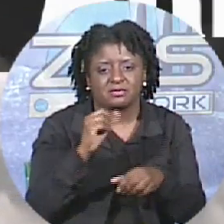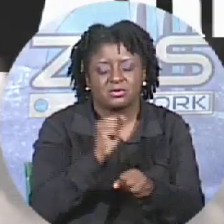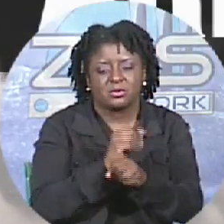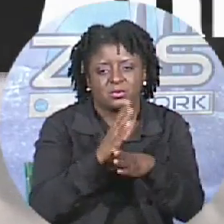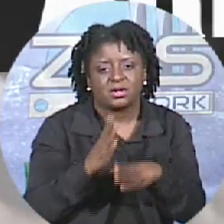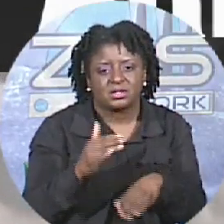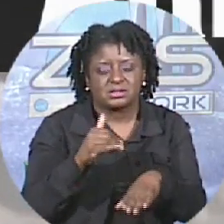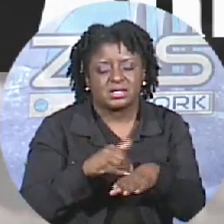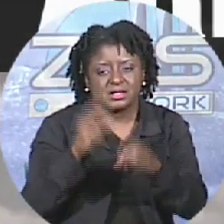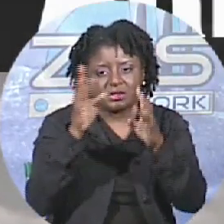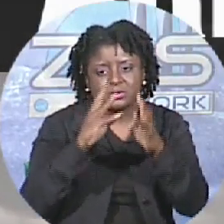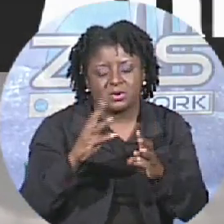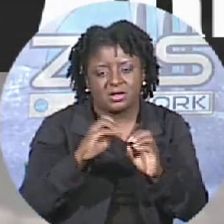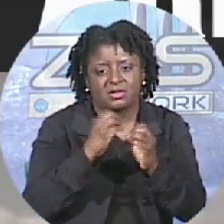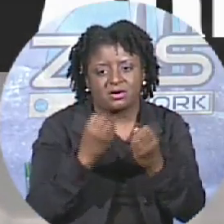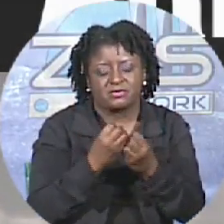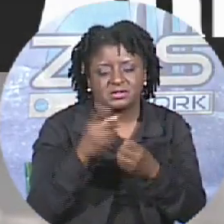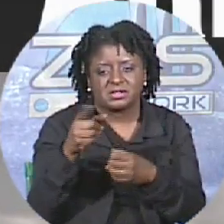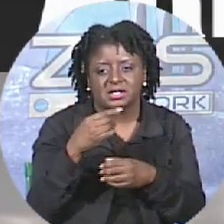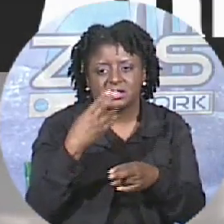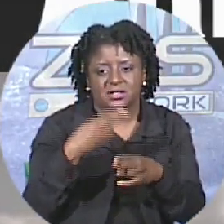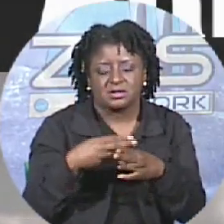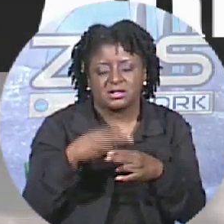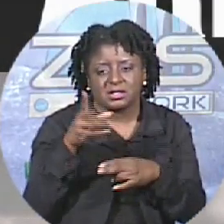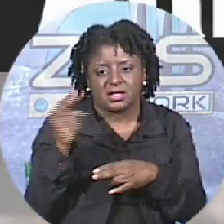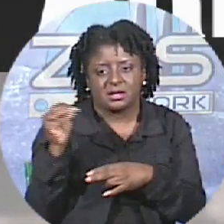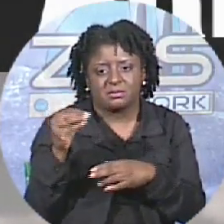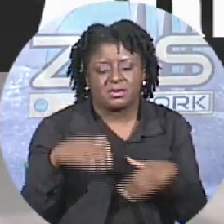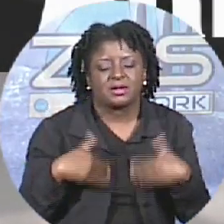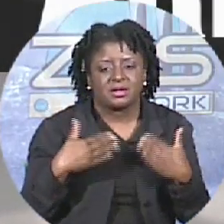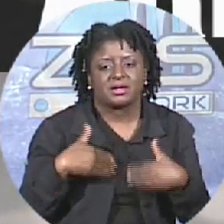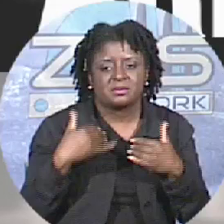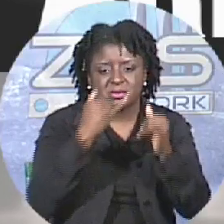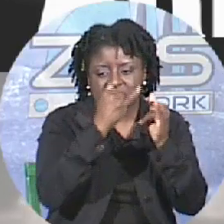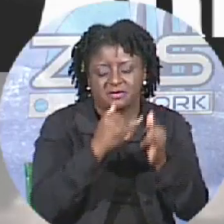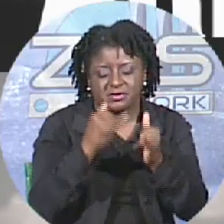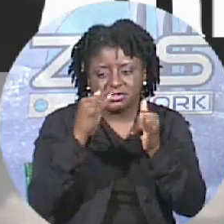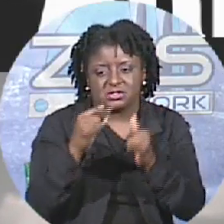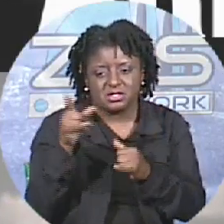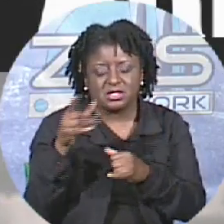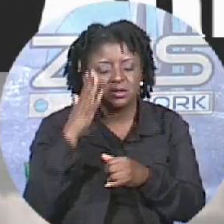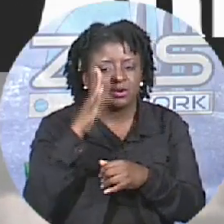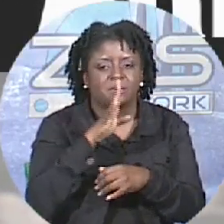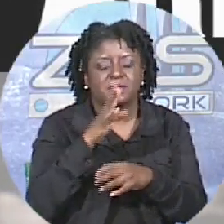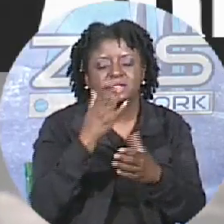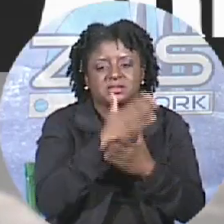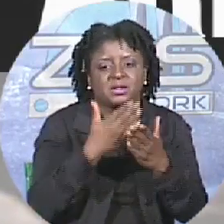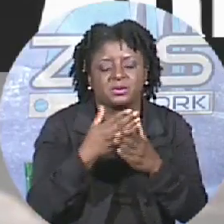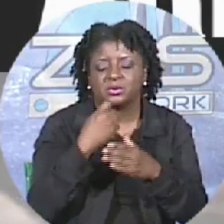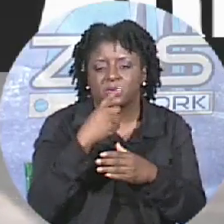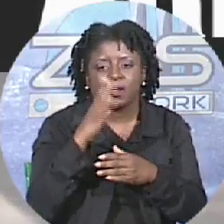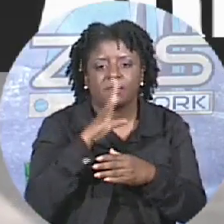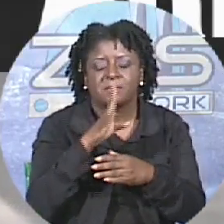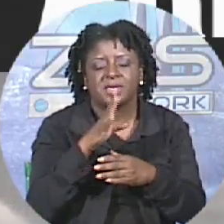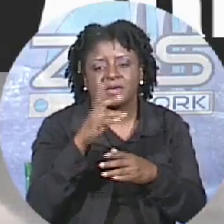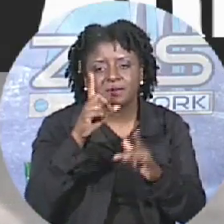they called Armstrong a jovial individual. They also said he will be somebody who will definitely be